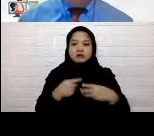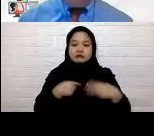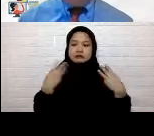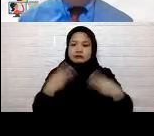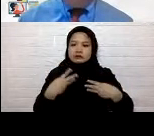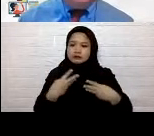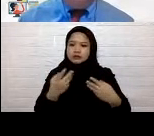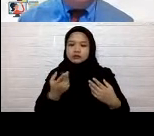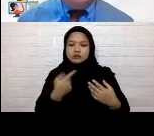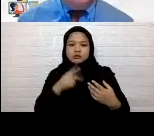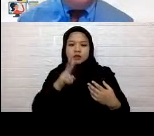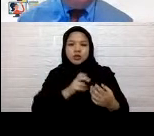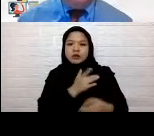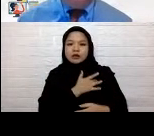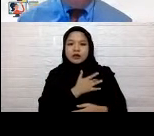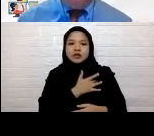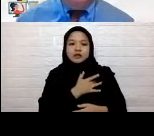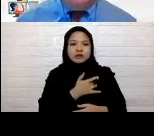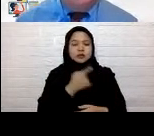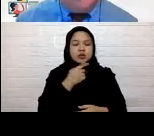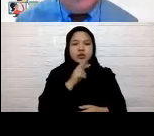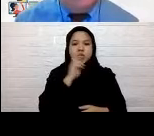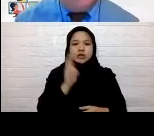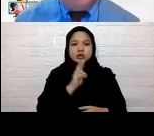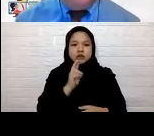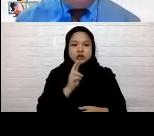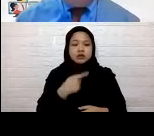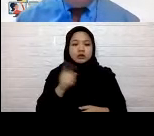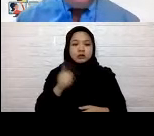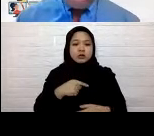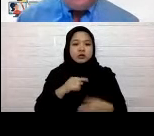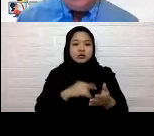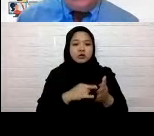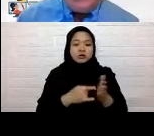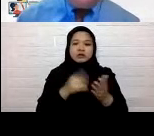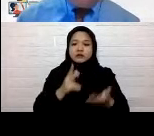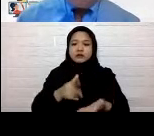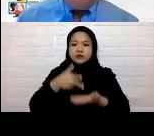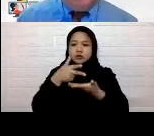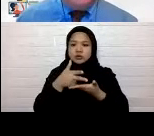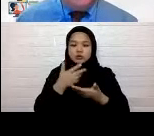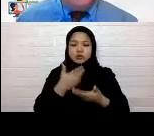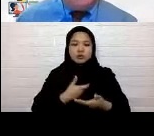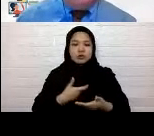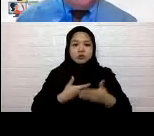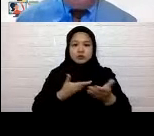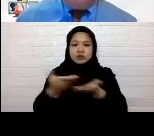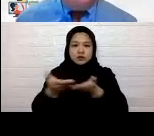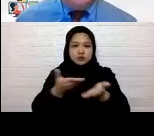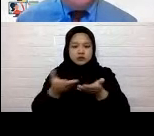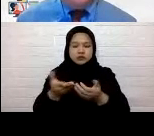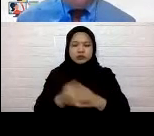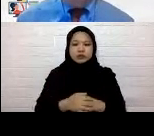privacy when we use video technology to provide services. In the United States, most child